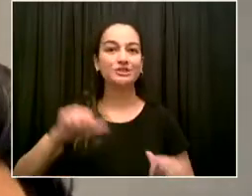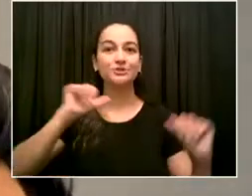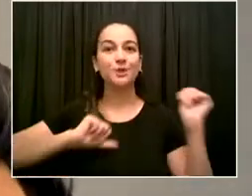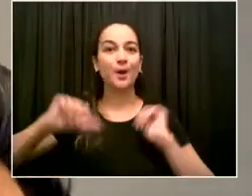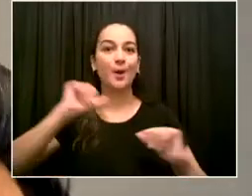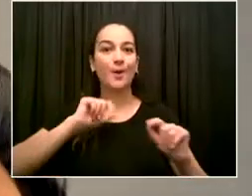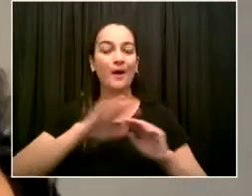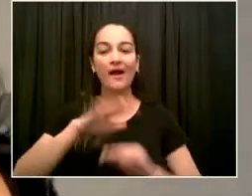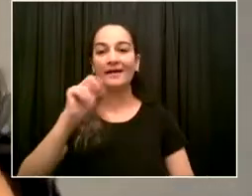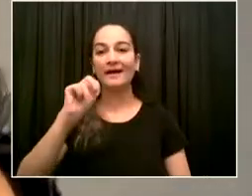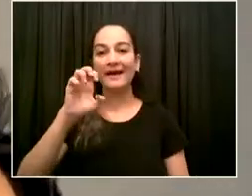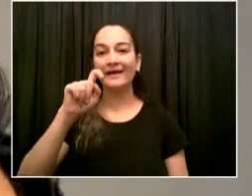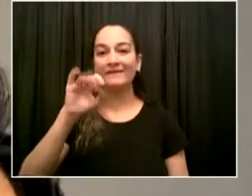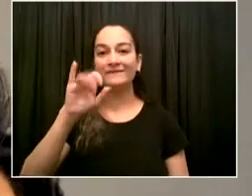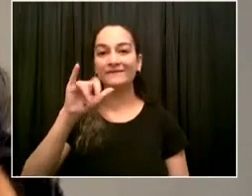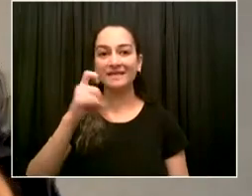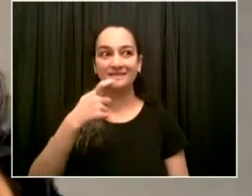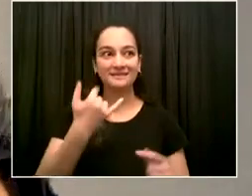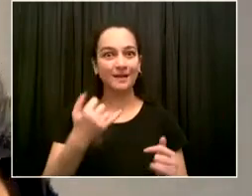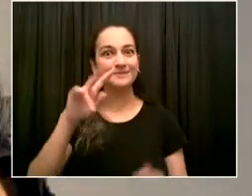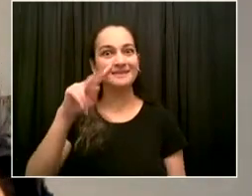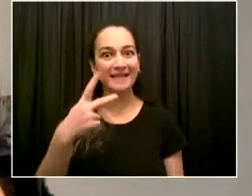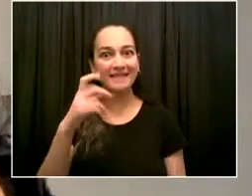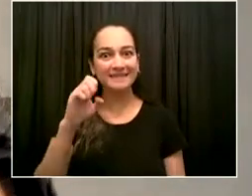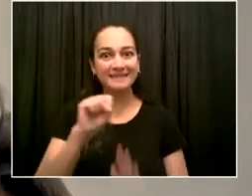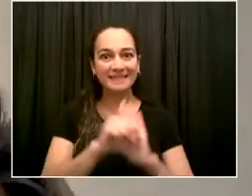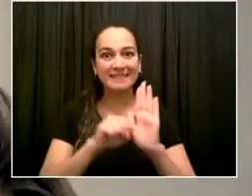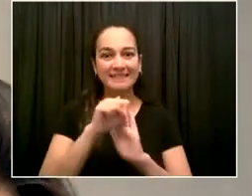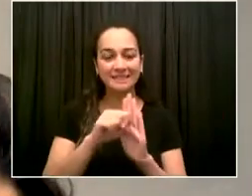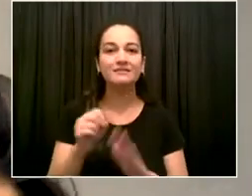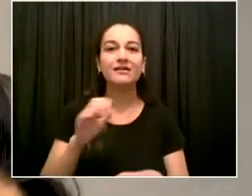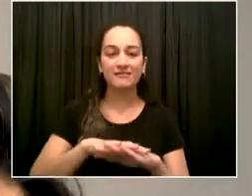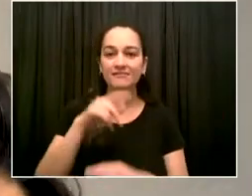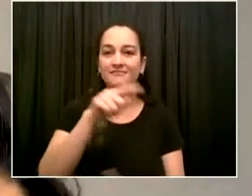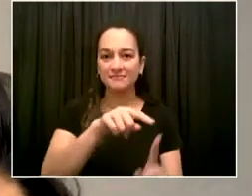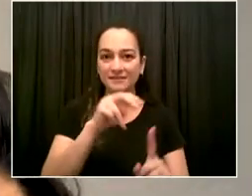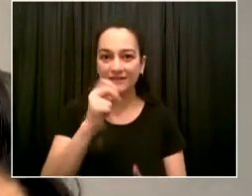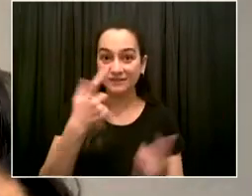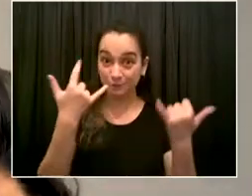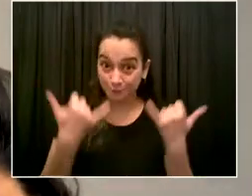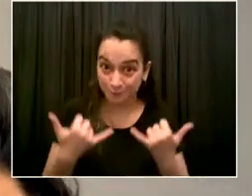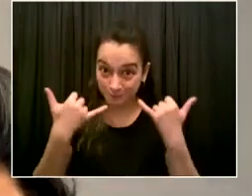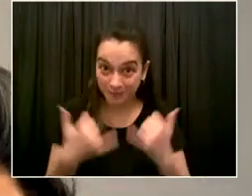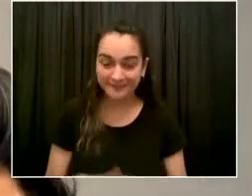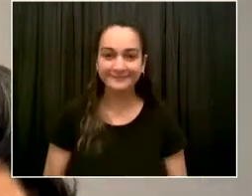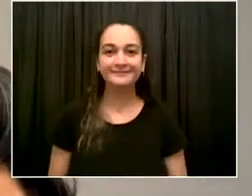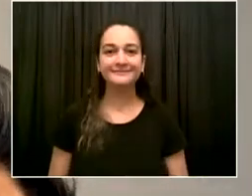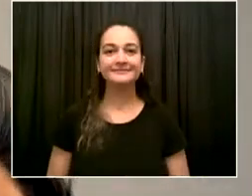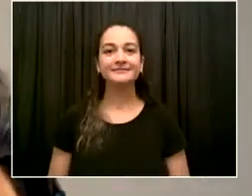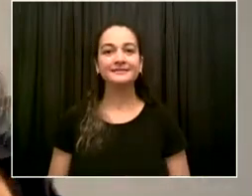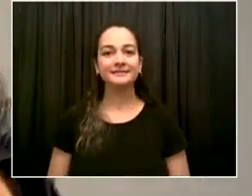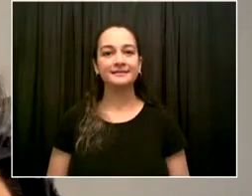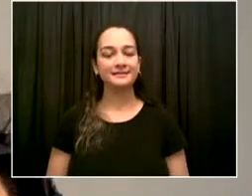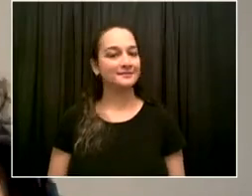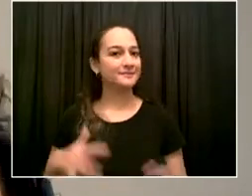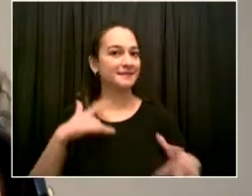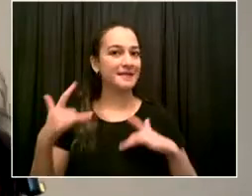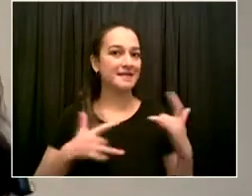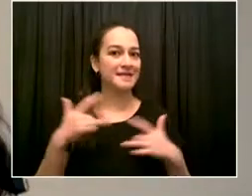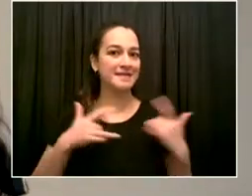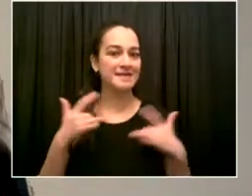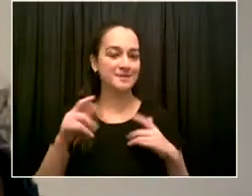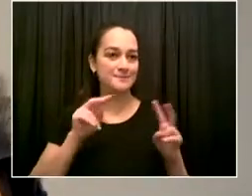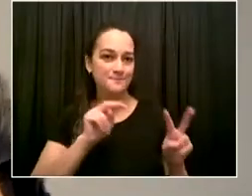would be here to tell you that it is, our second season of shooting the show was a very, very